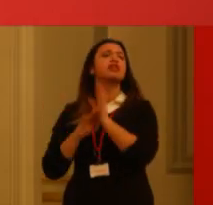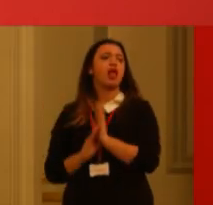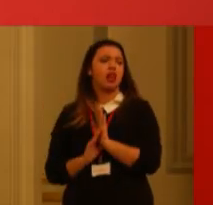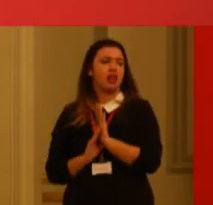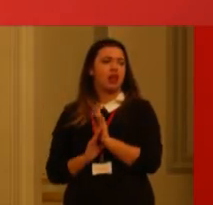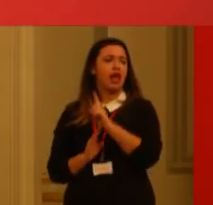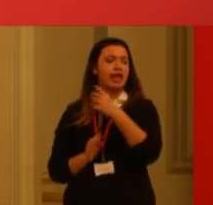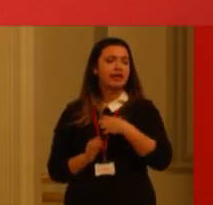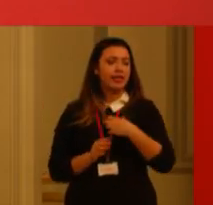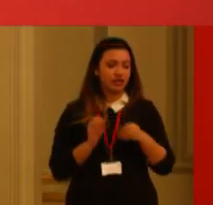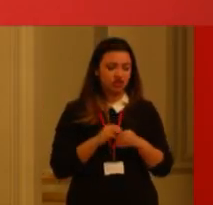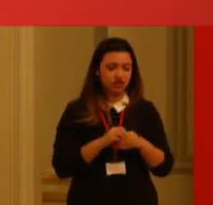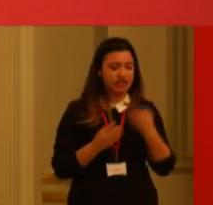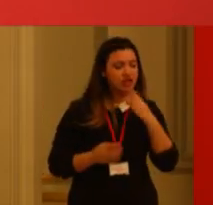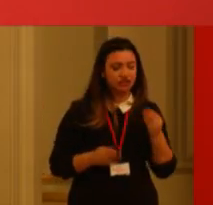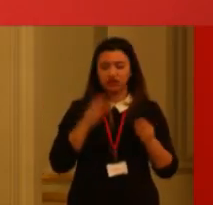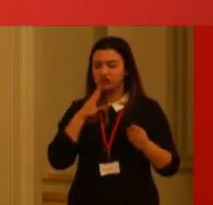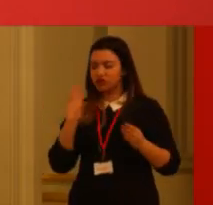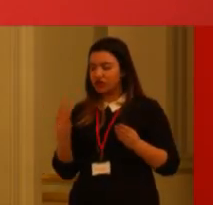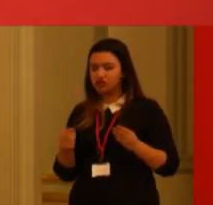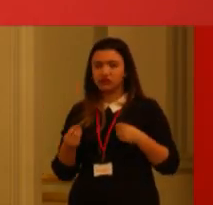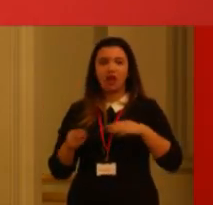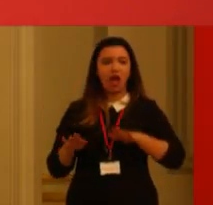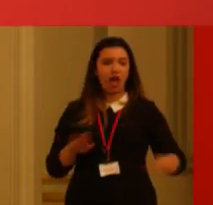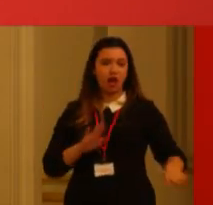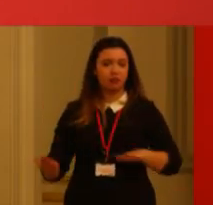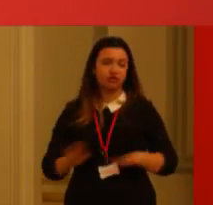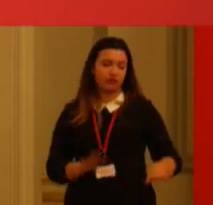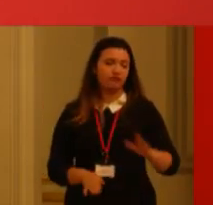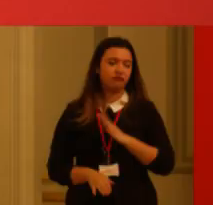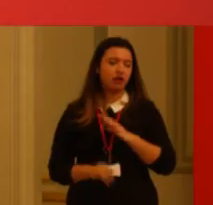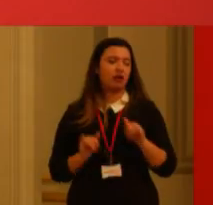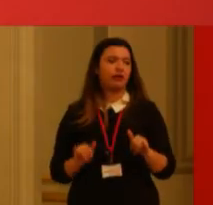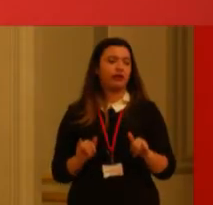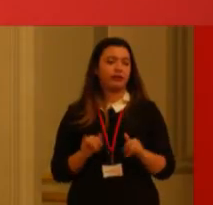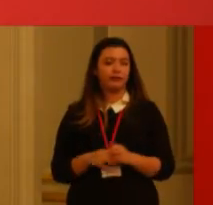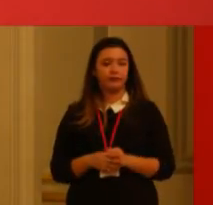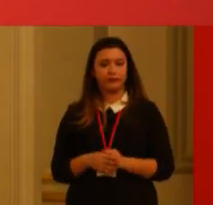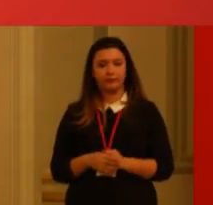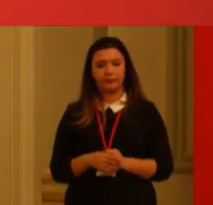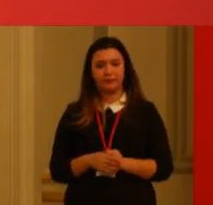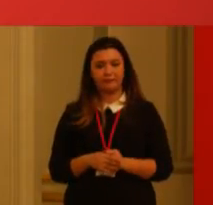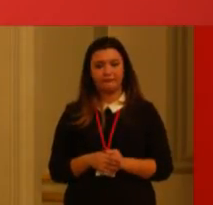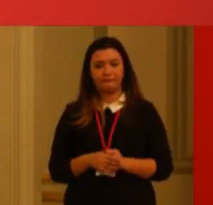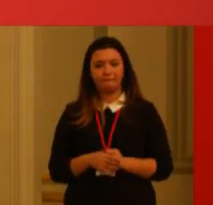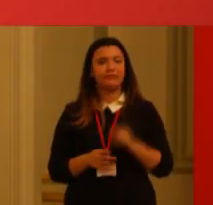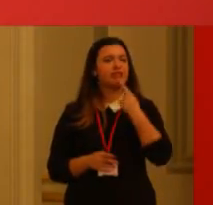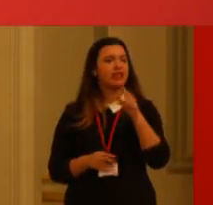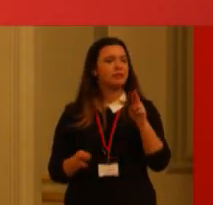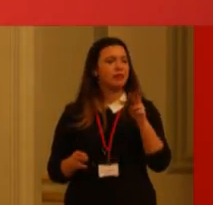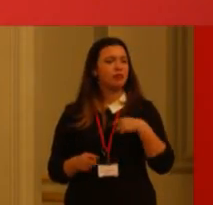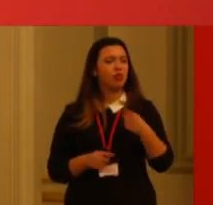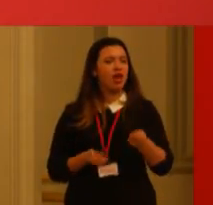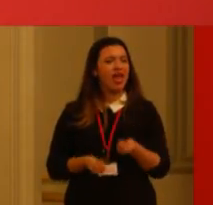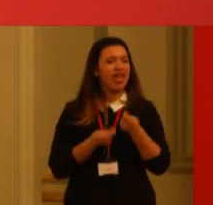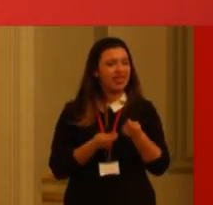this is actually the discrimination that they encounter among themselves. For instance, a homosexual may